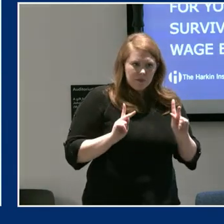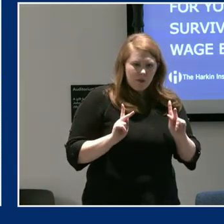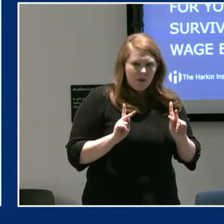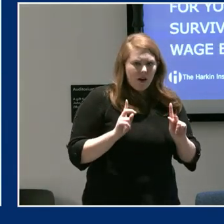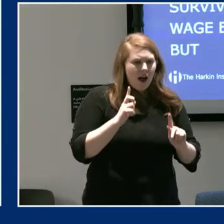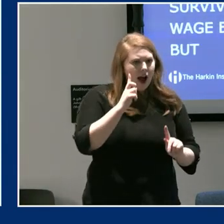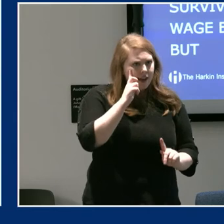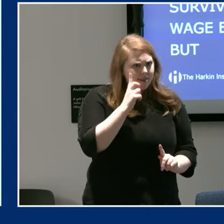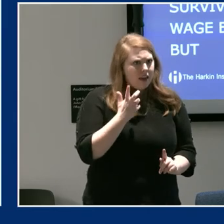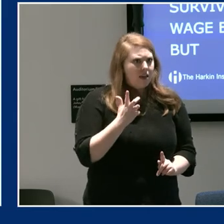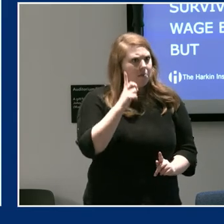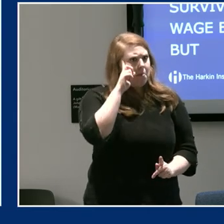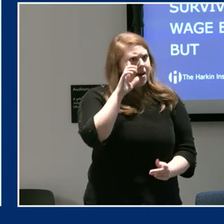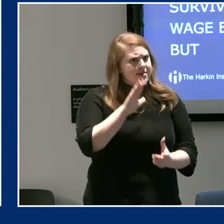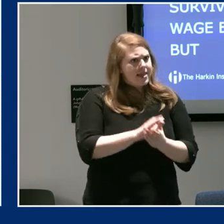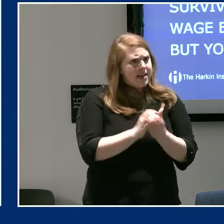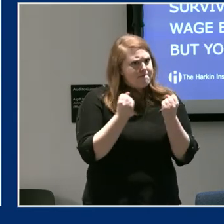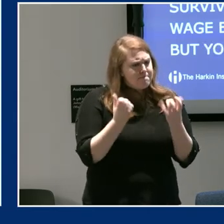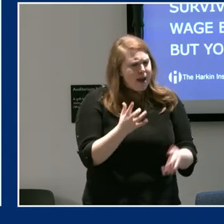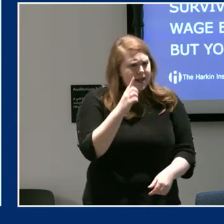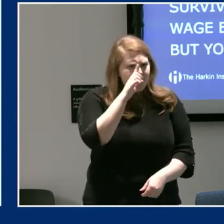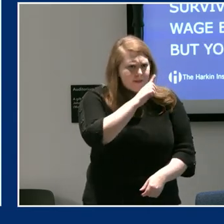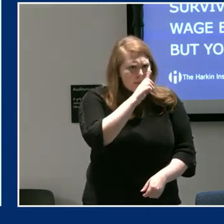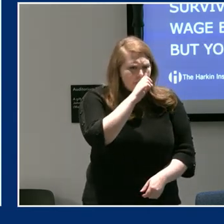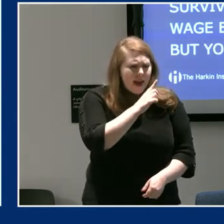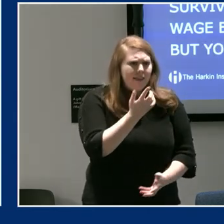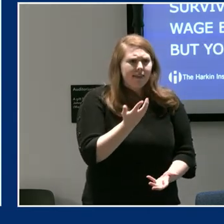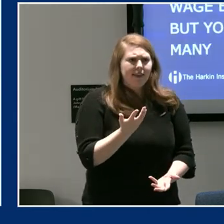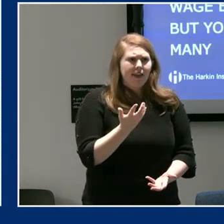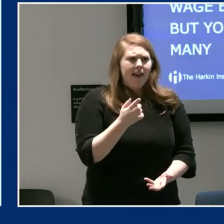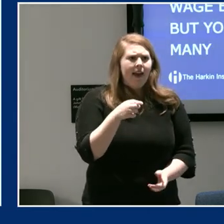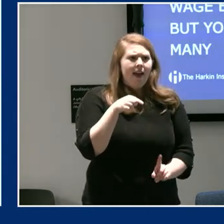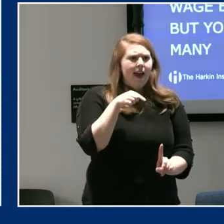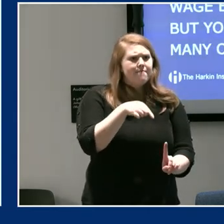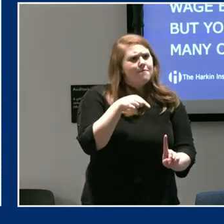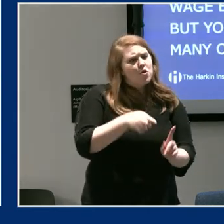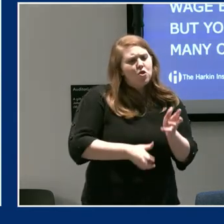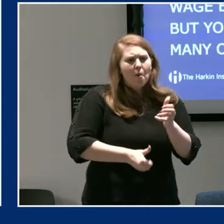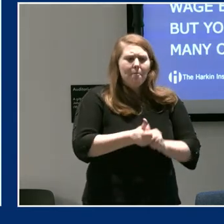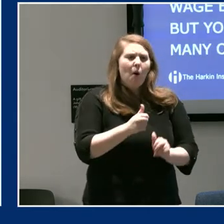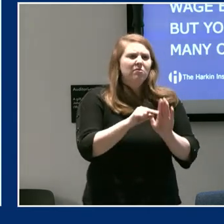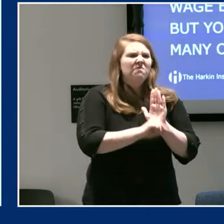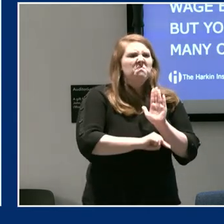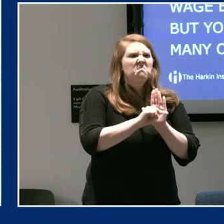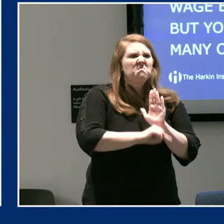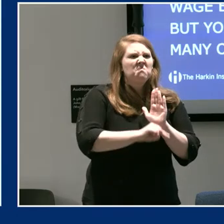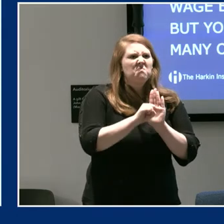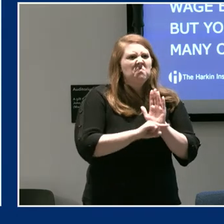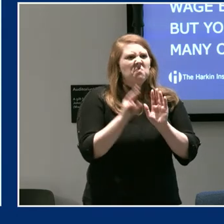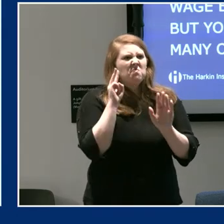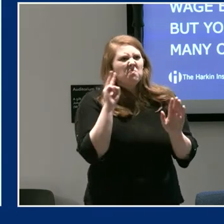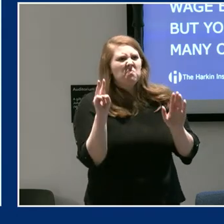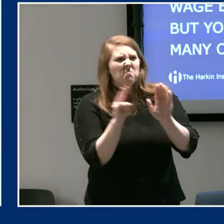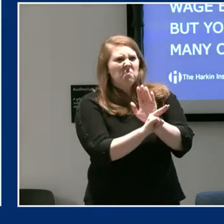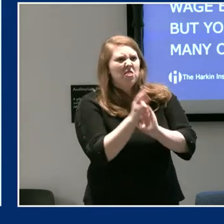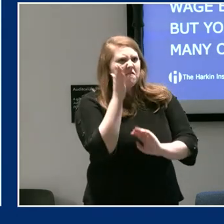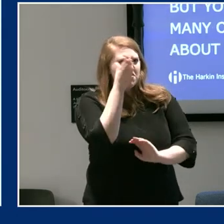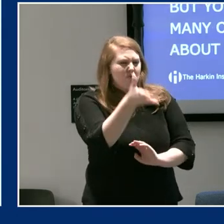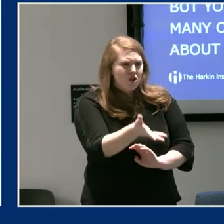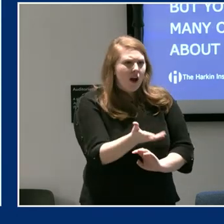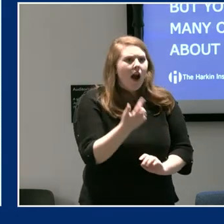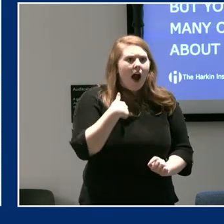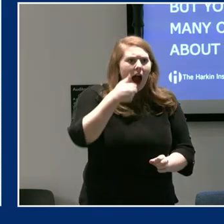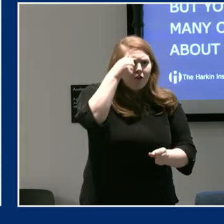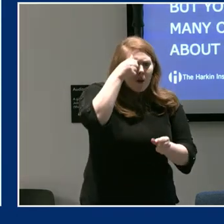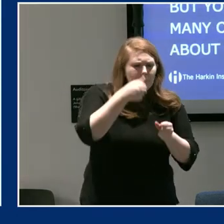think, bought into many of these myths and are the most cynical about the future of Social Security. And I've seen, I remember years